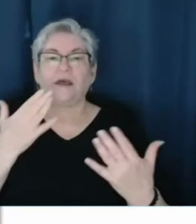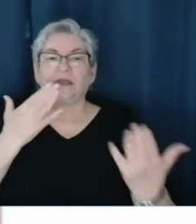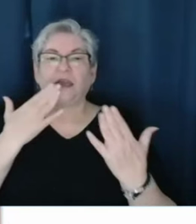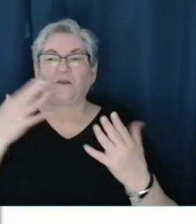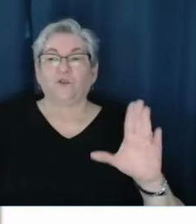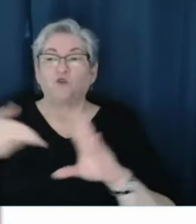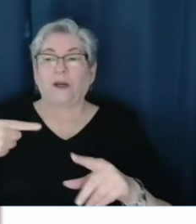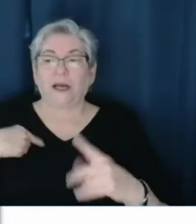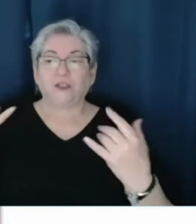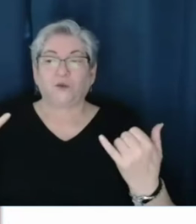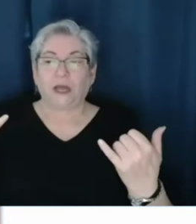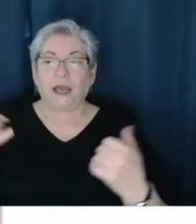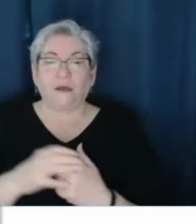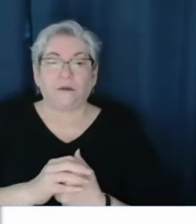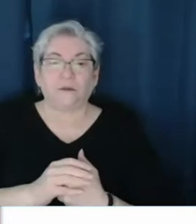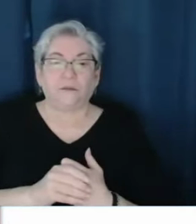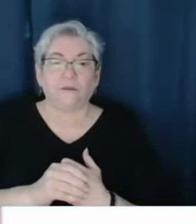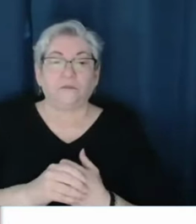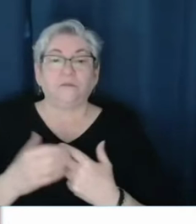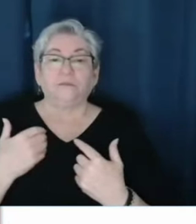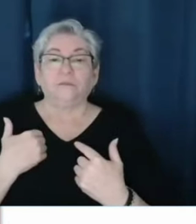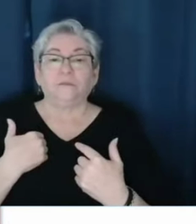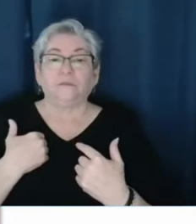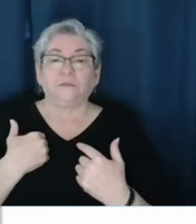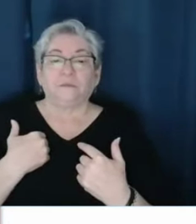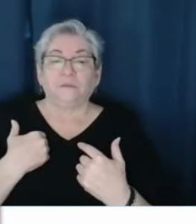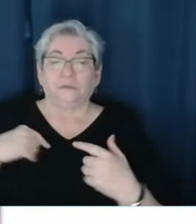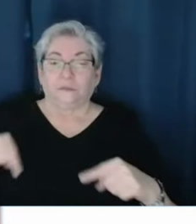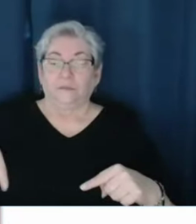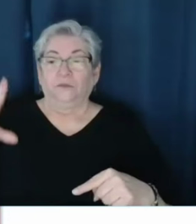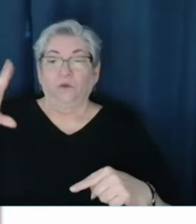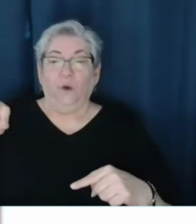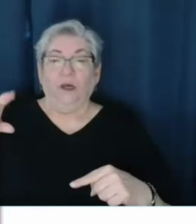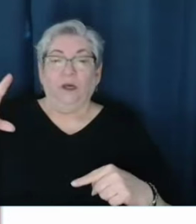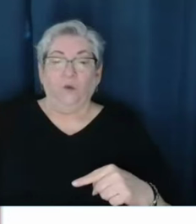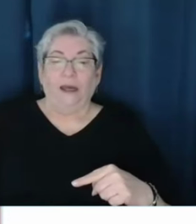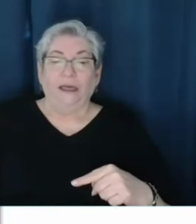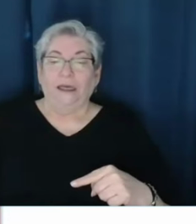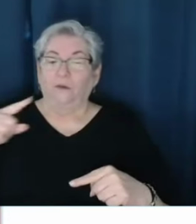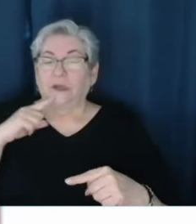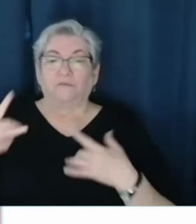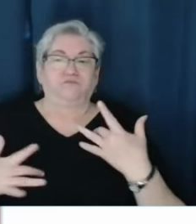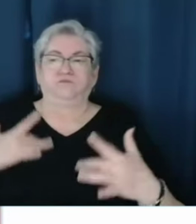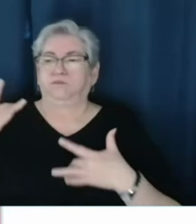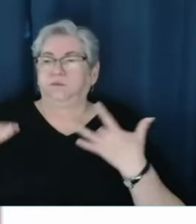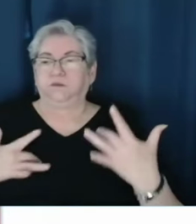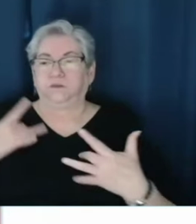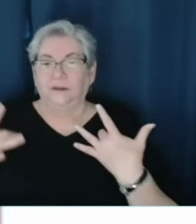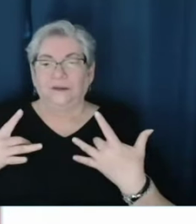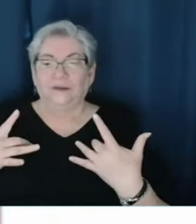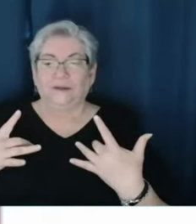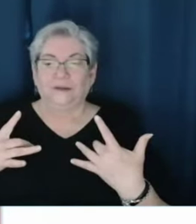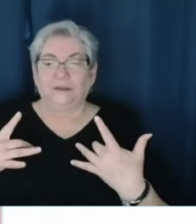today. As Jessica said, this is 2020, and we are super excited to be able